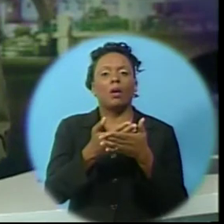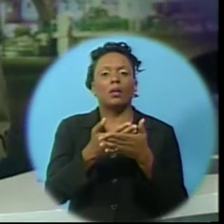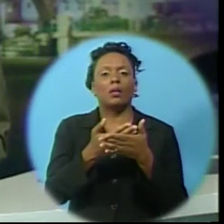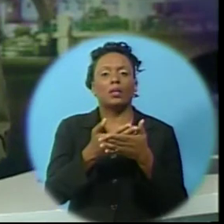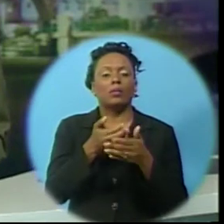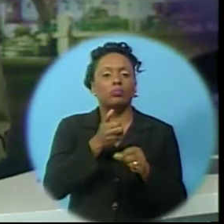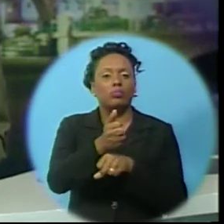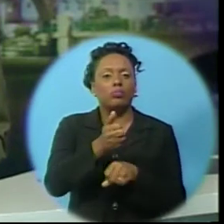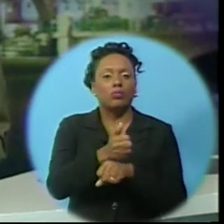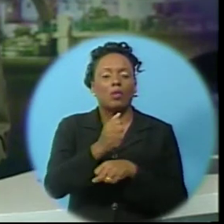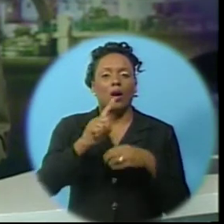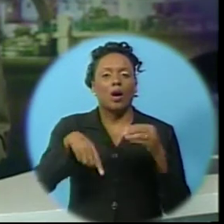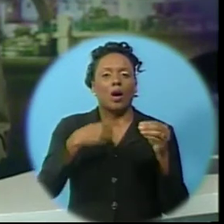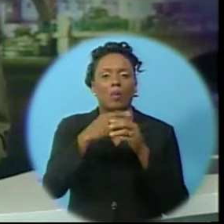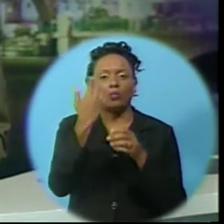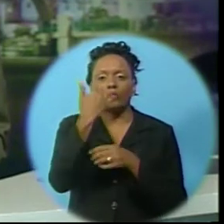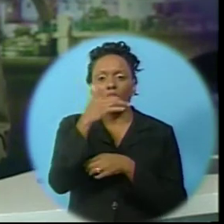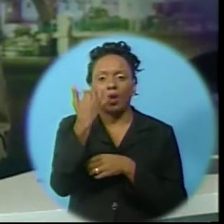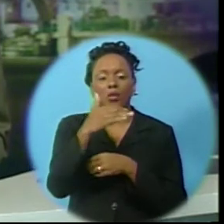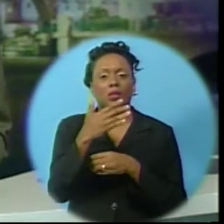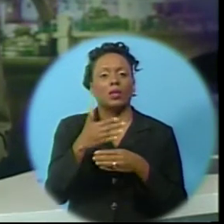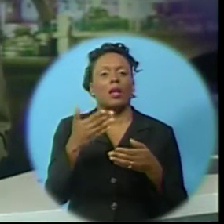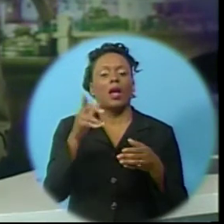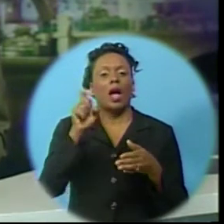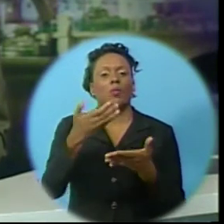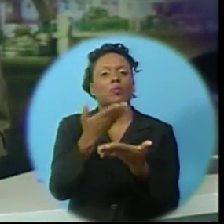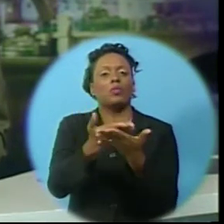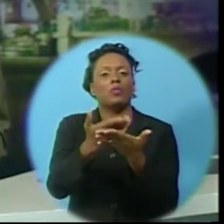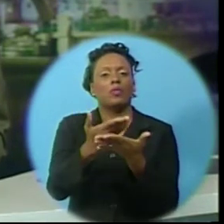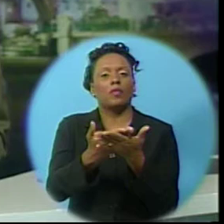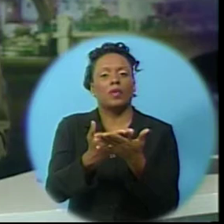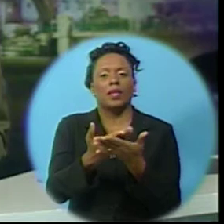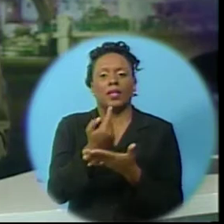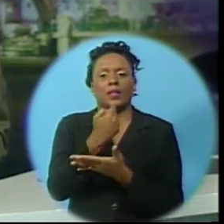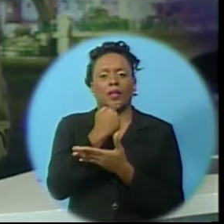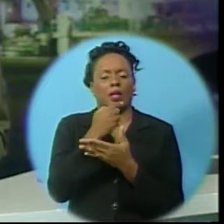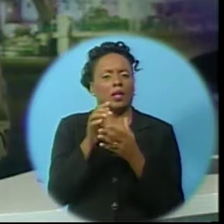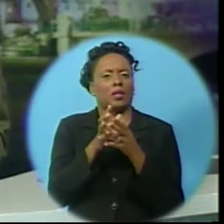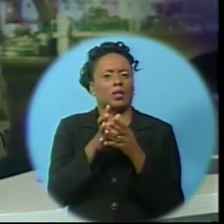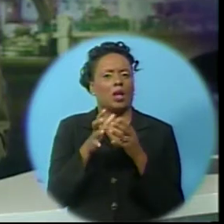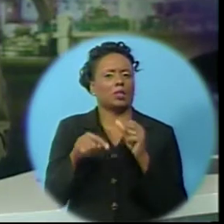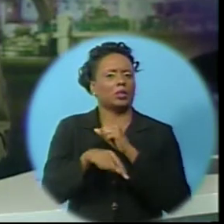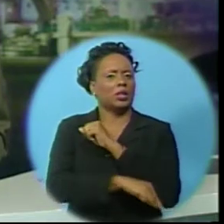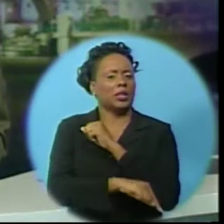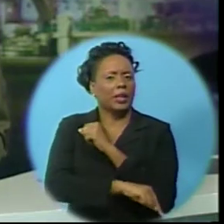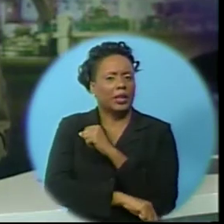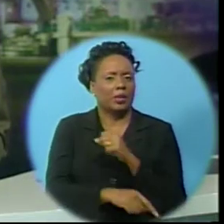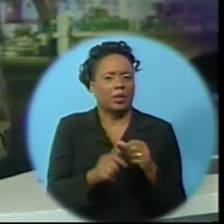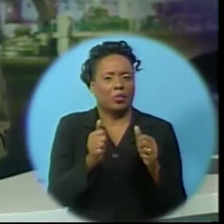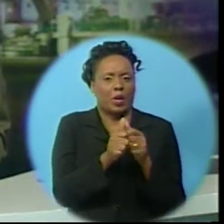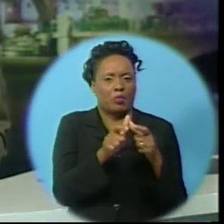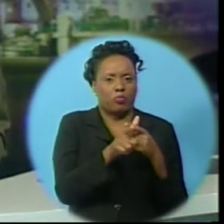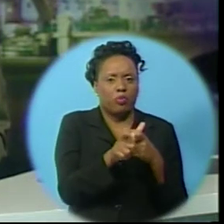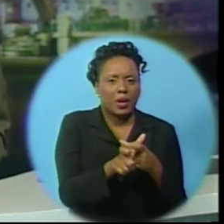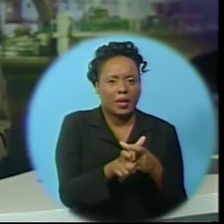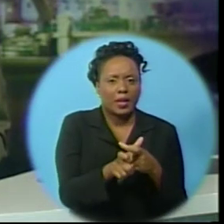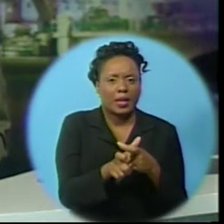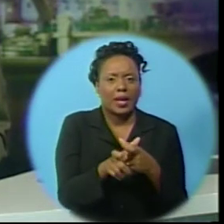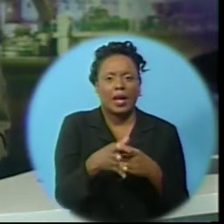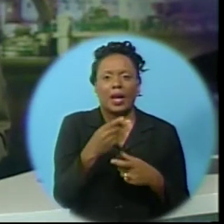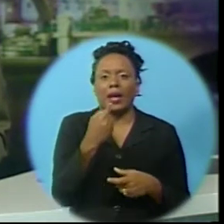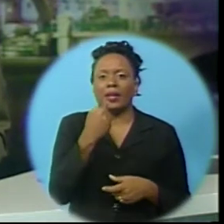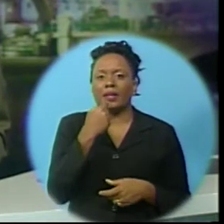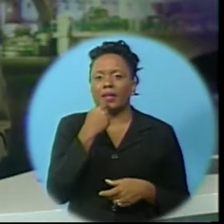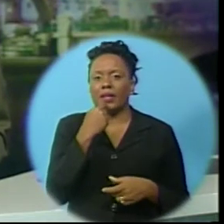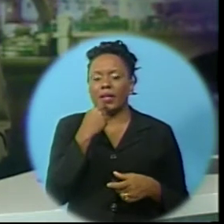Media reports over the past few days have alleged that there has been an extraordinary extent of cheating in track and field, with published